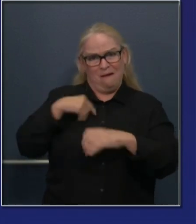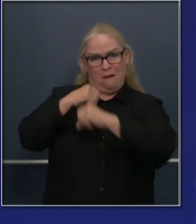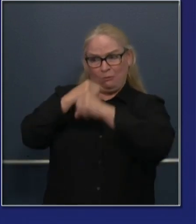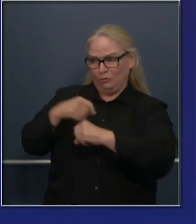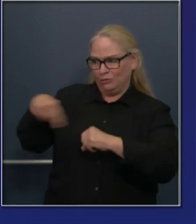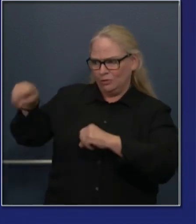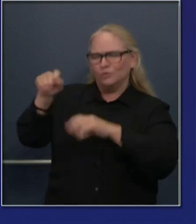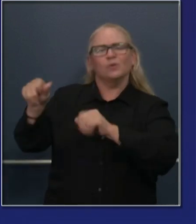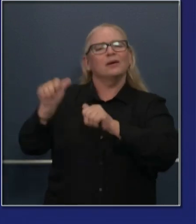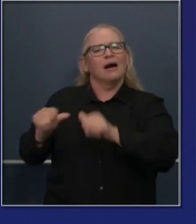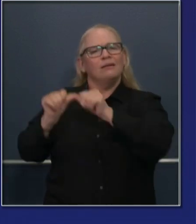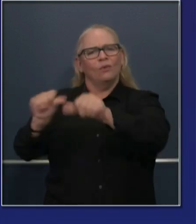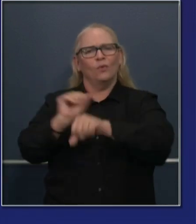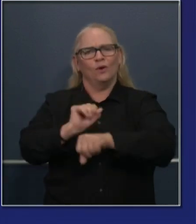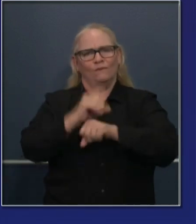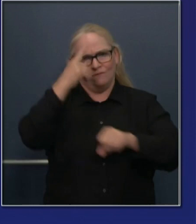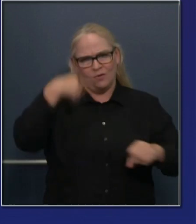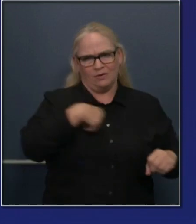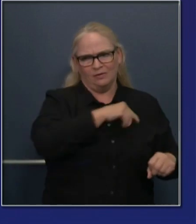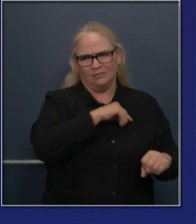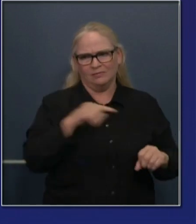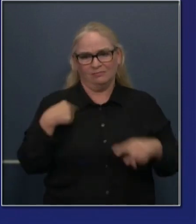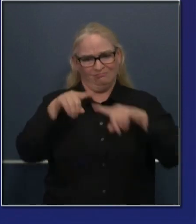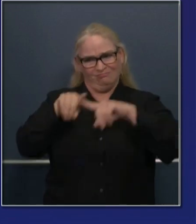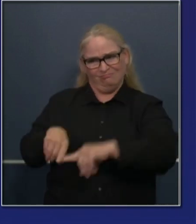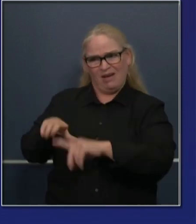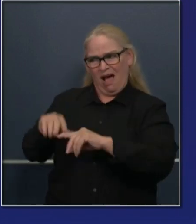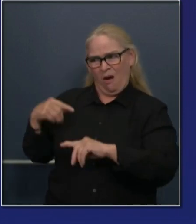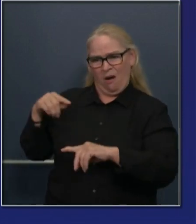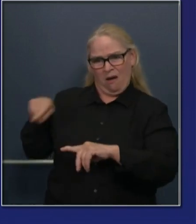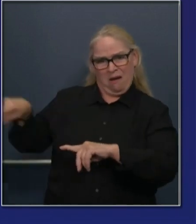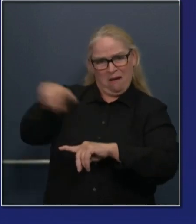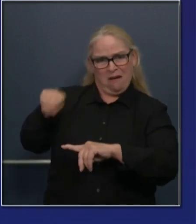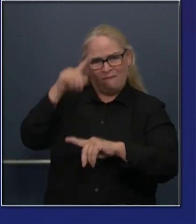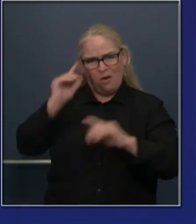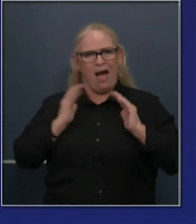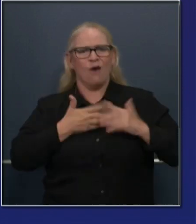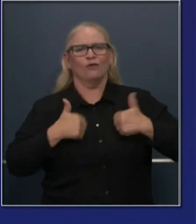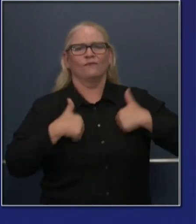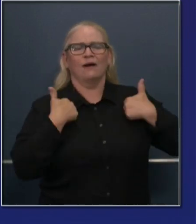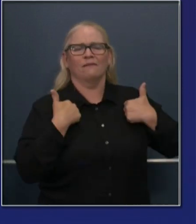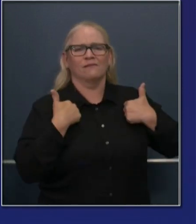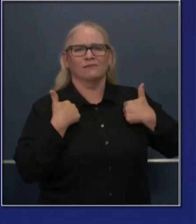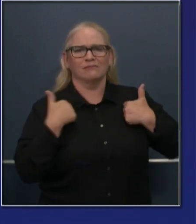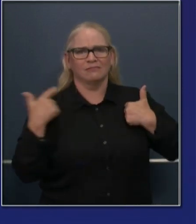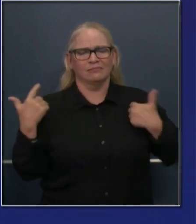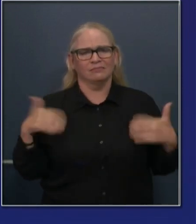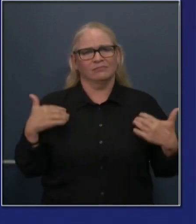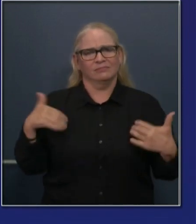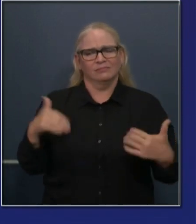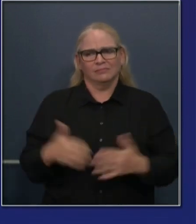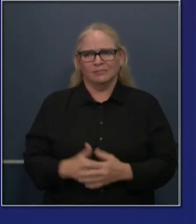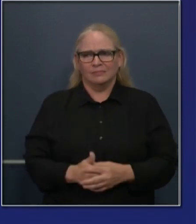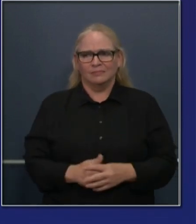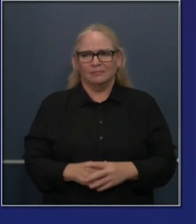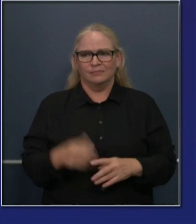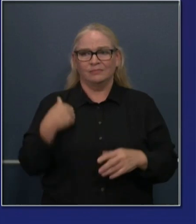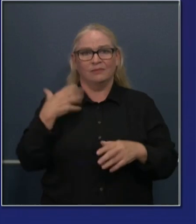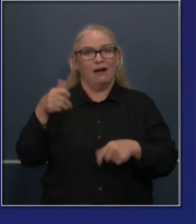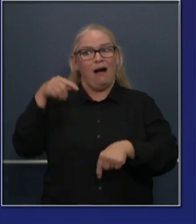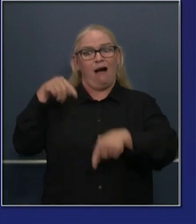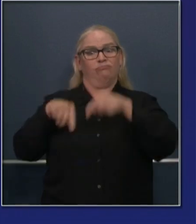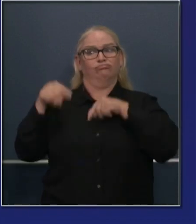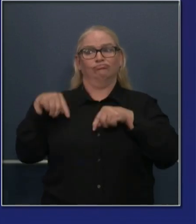have foundationally come to rely on. Even as we pull back some of the modifications we made in stay-at-home order, this